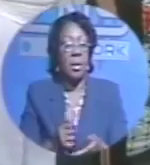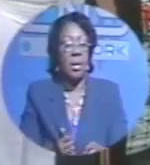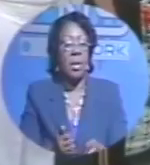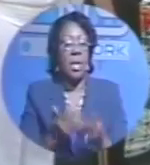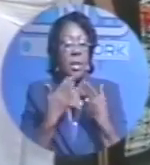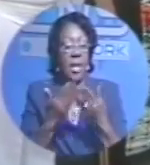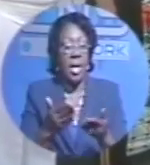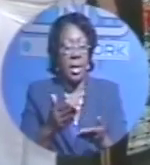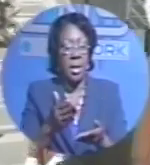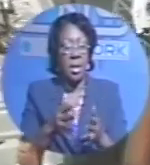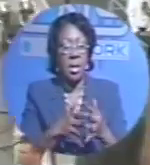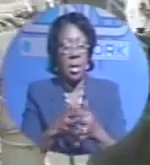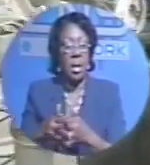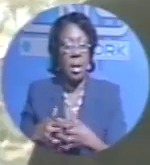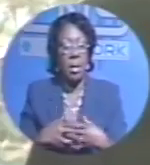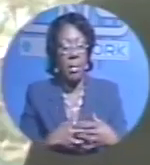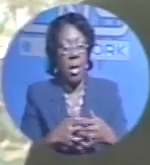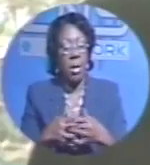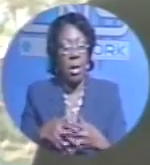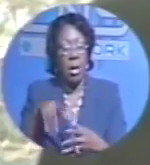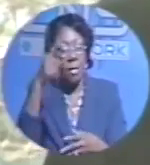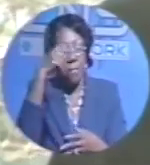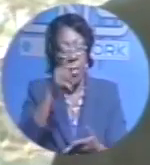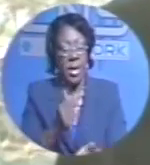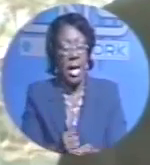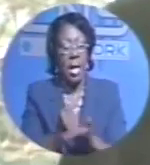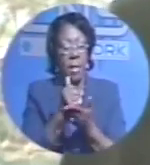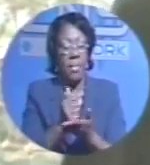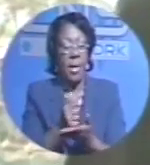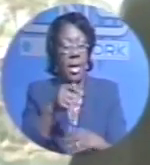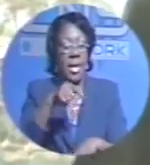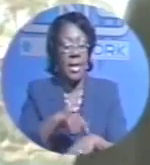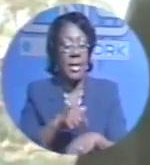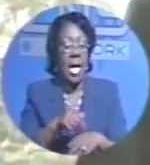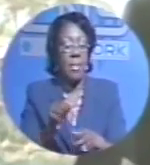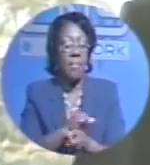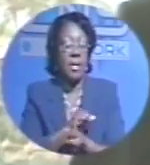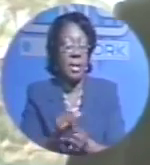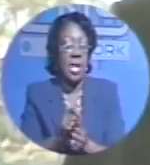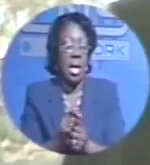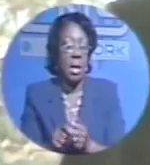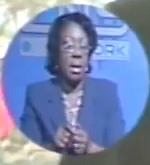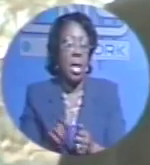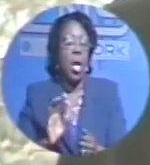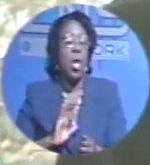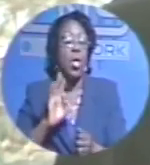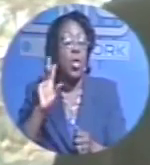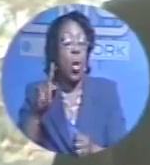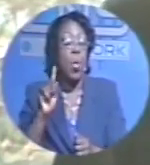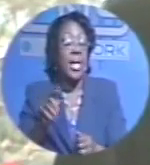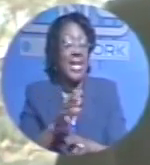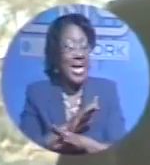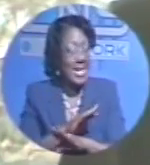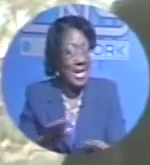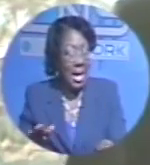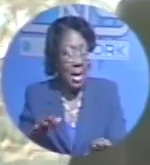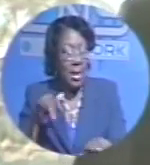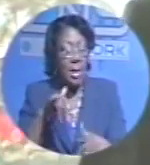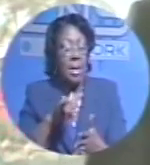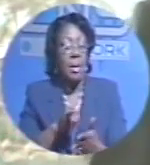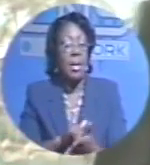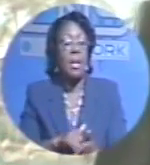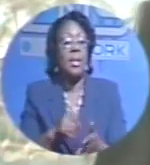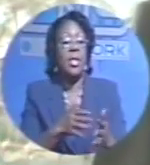disasters. No one can deny that the United States of America has